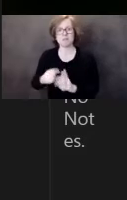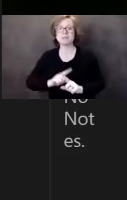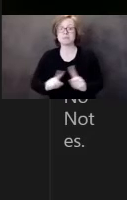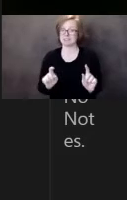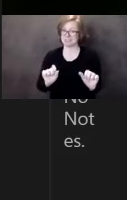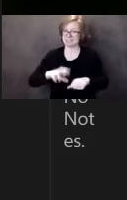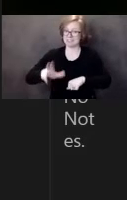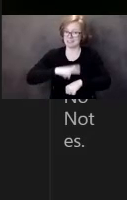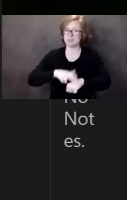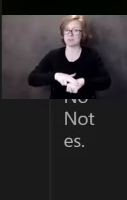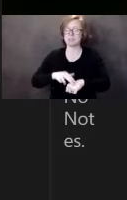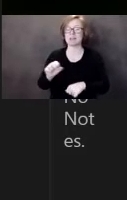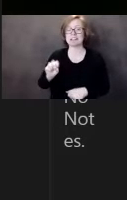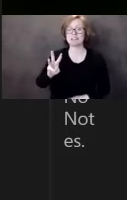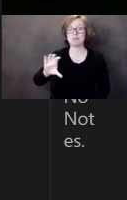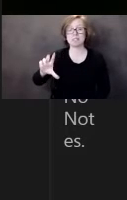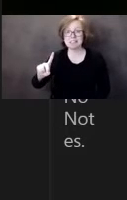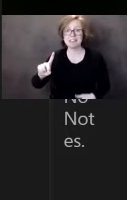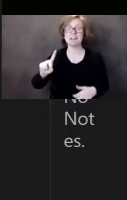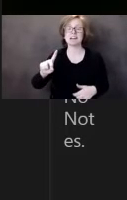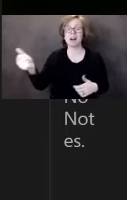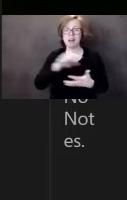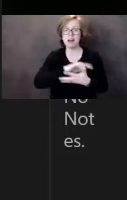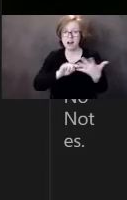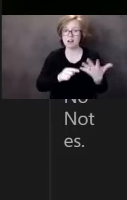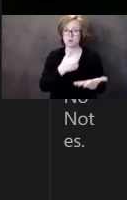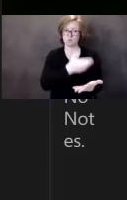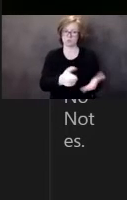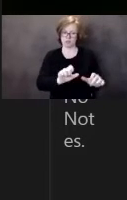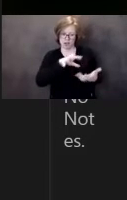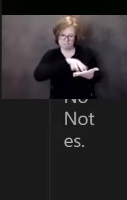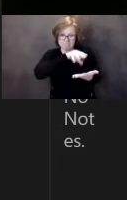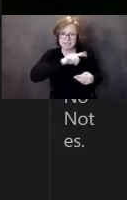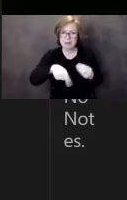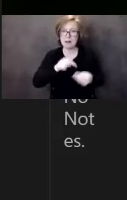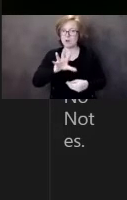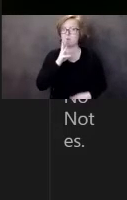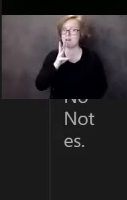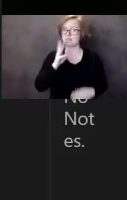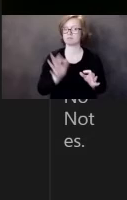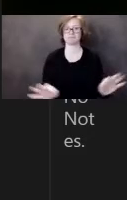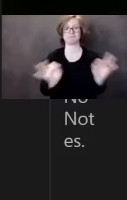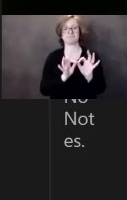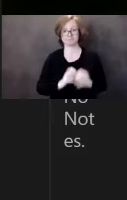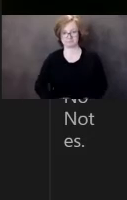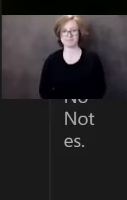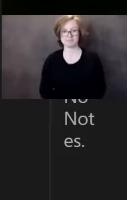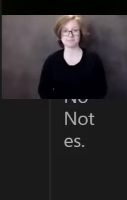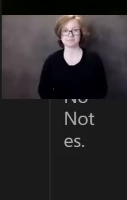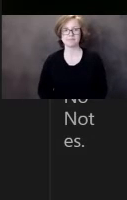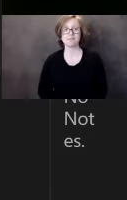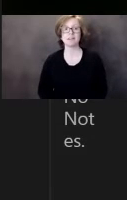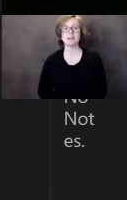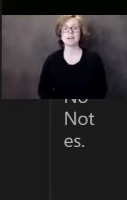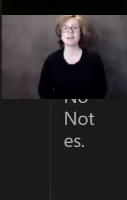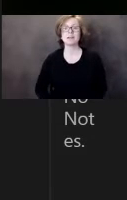the SWCDs to learn about your own water. Oops, I'm going backwards, excuse me. Physical, chemical,